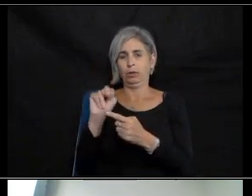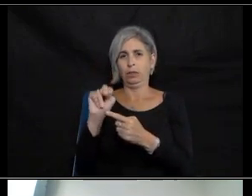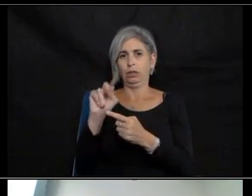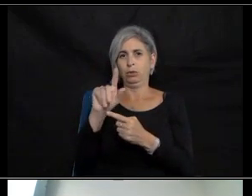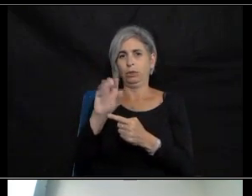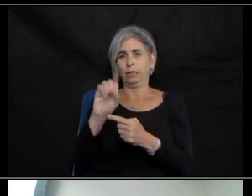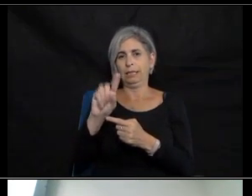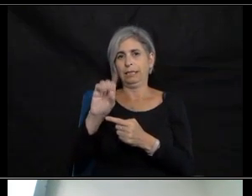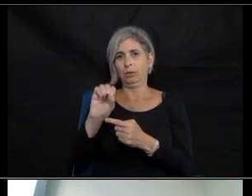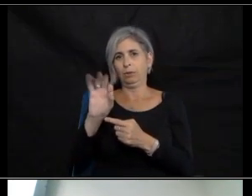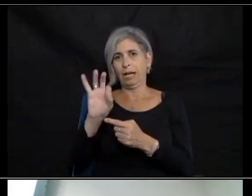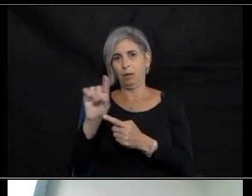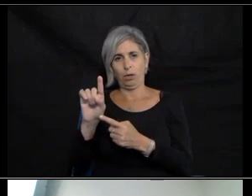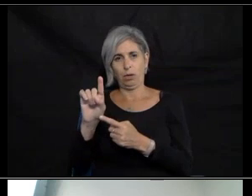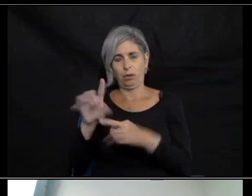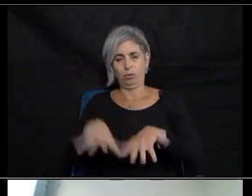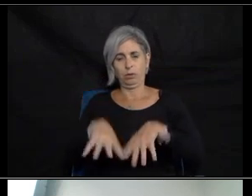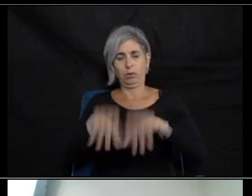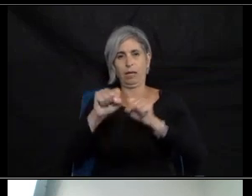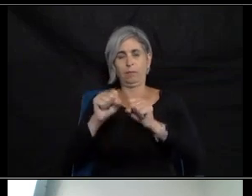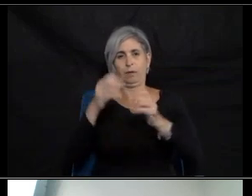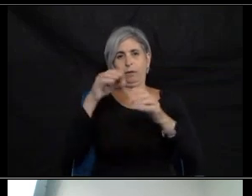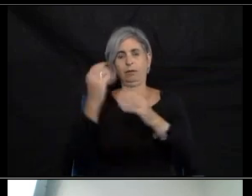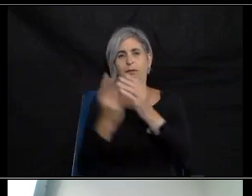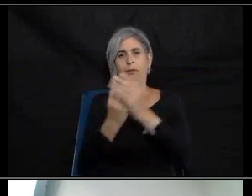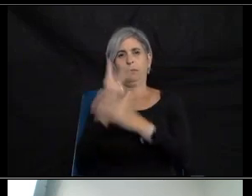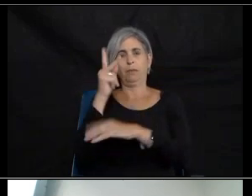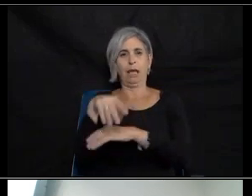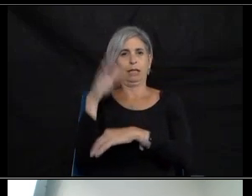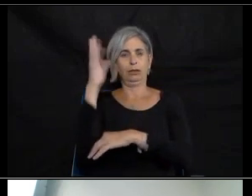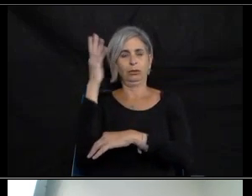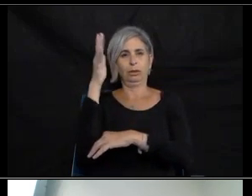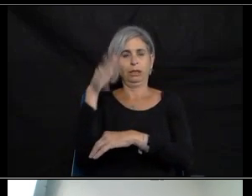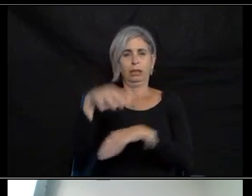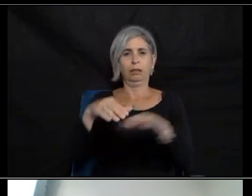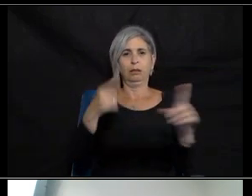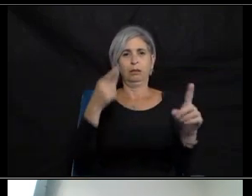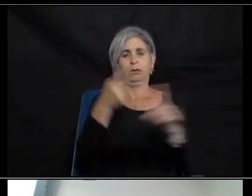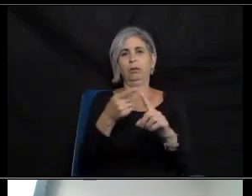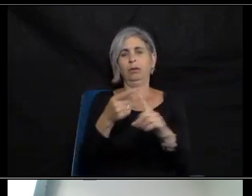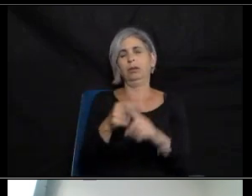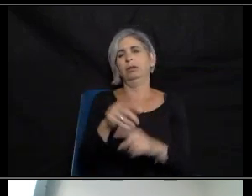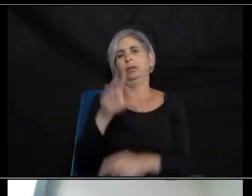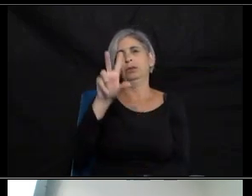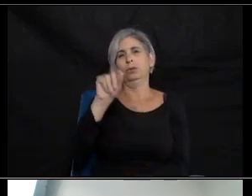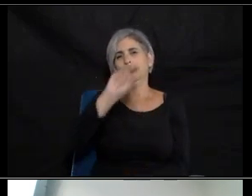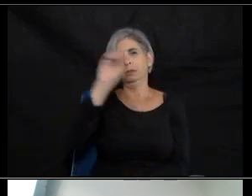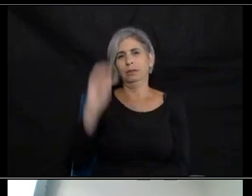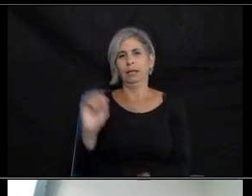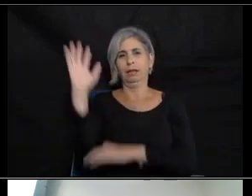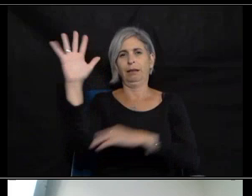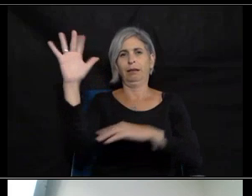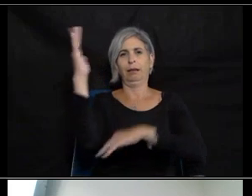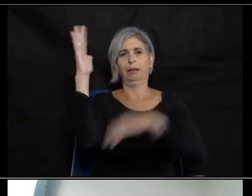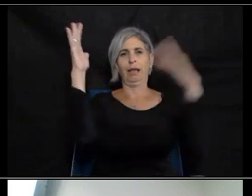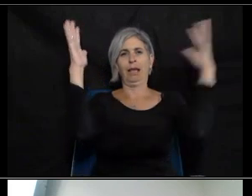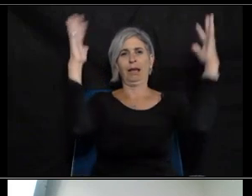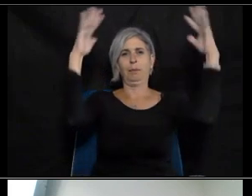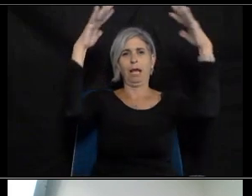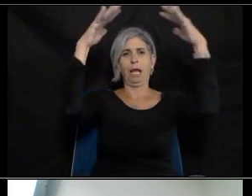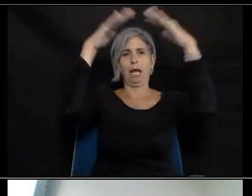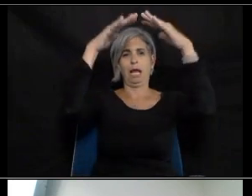20-091 to adopt a tree planting goal of 3,000 trees per year to achieve 20% tree canopy coverage by 2035